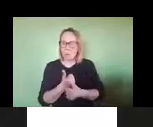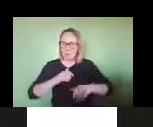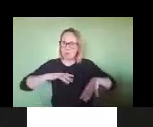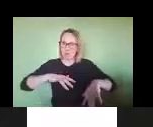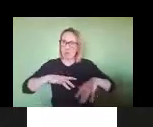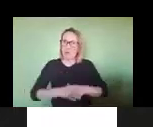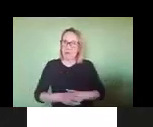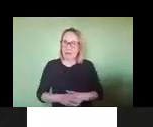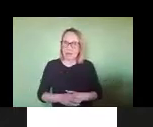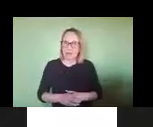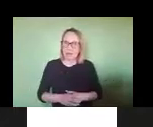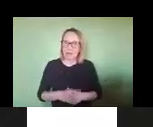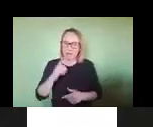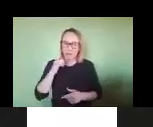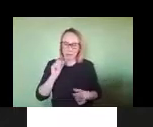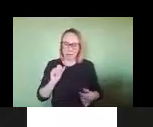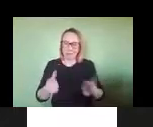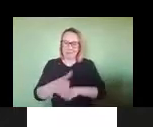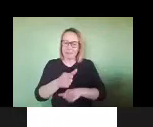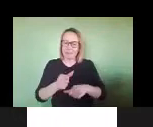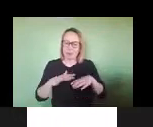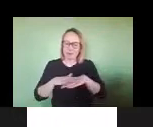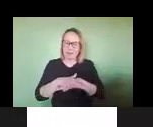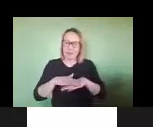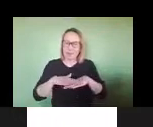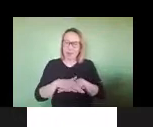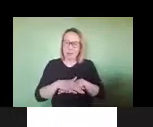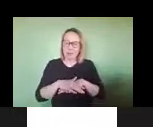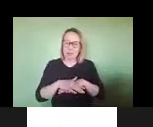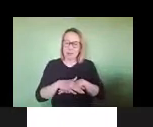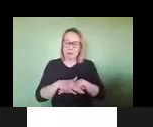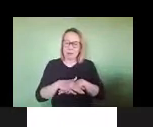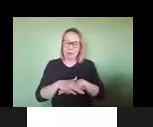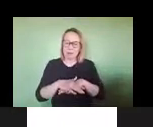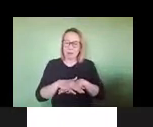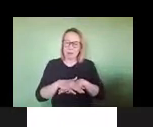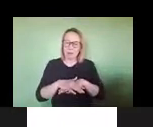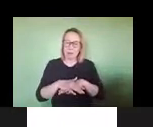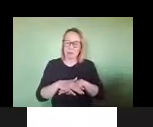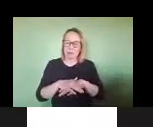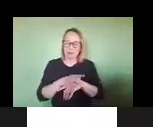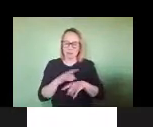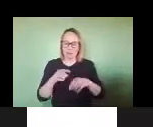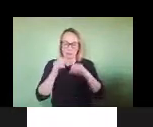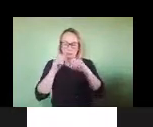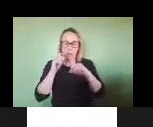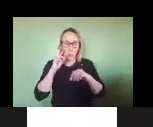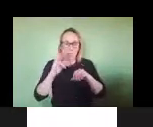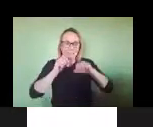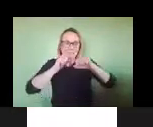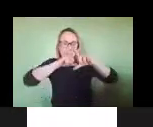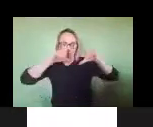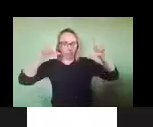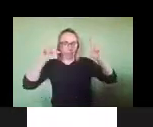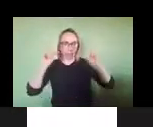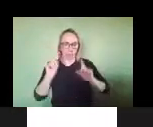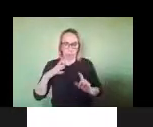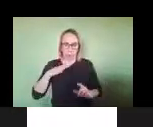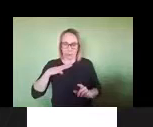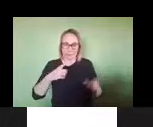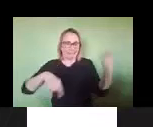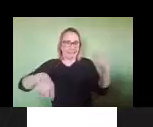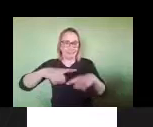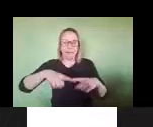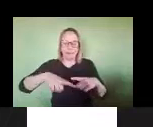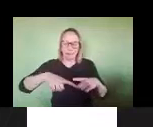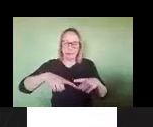Because I think Neighbourhood Networks, I think you'll say as well, you seem to see the bigger picture and what was needed with the digital skills.